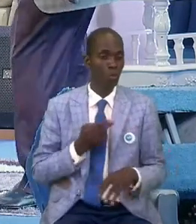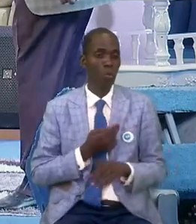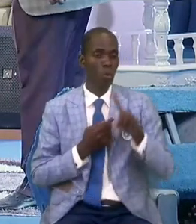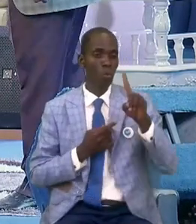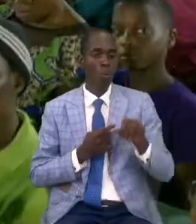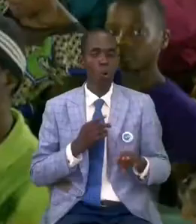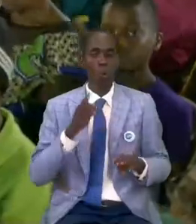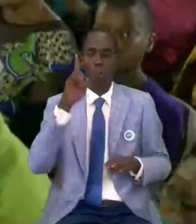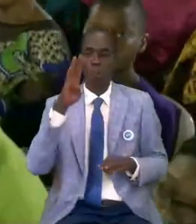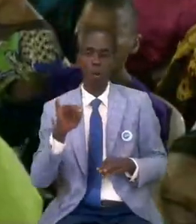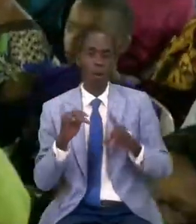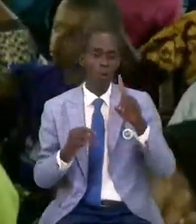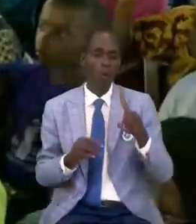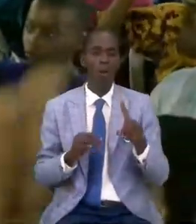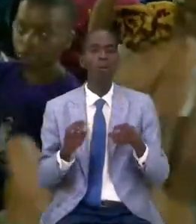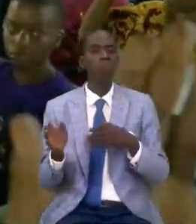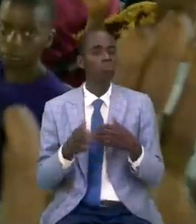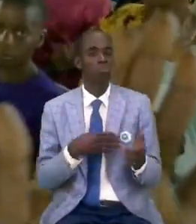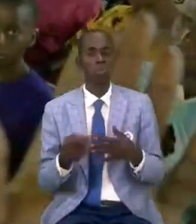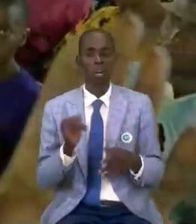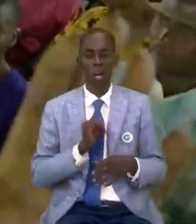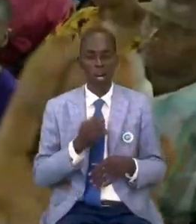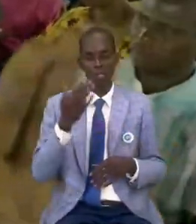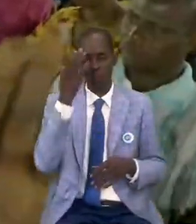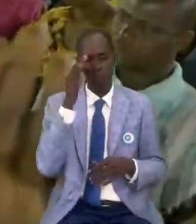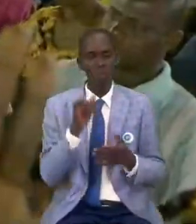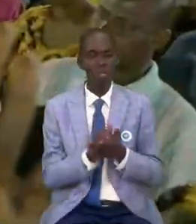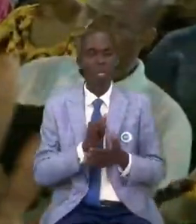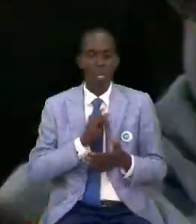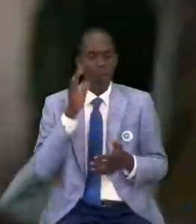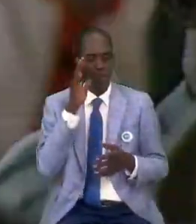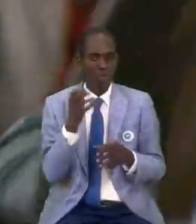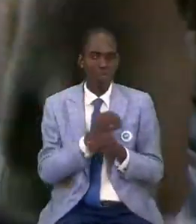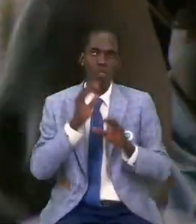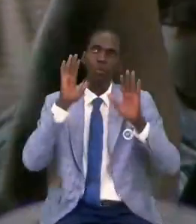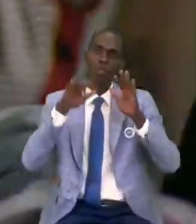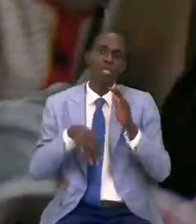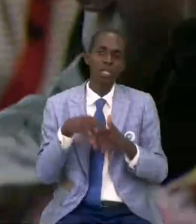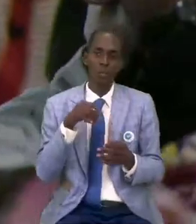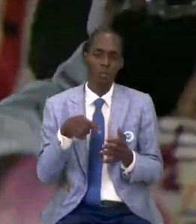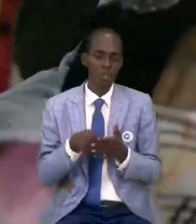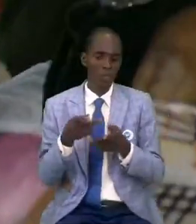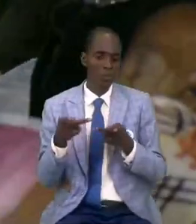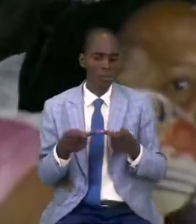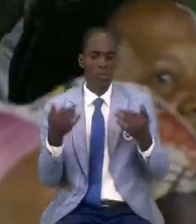of this place tonight. Shout your amen aloud.